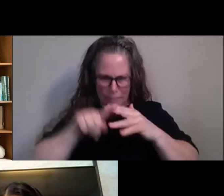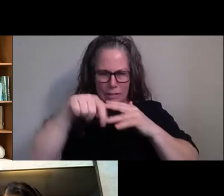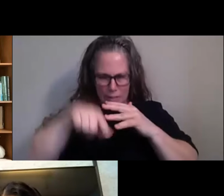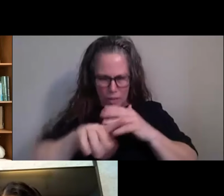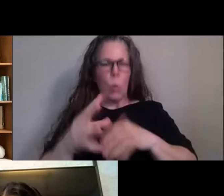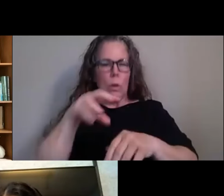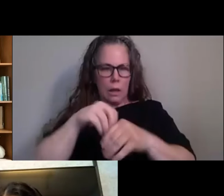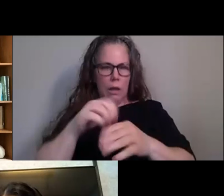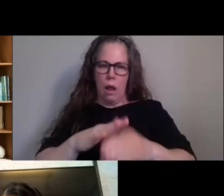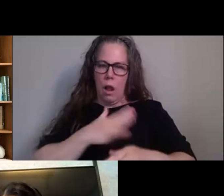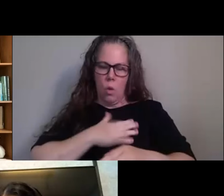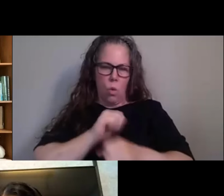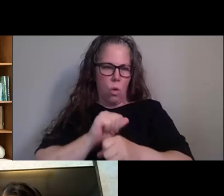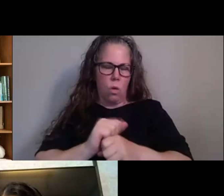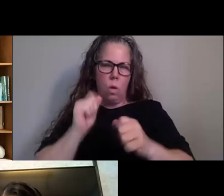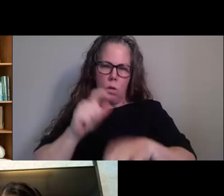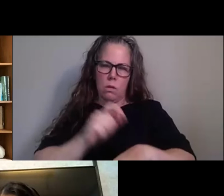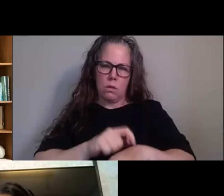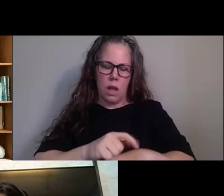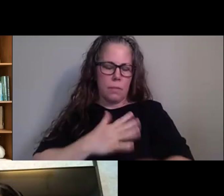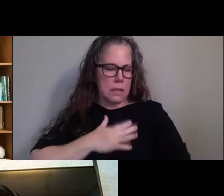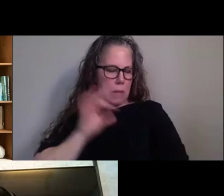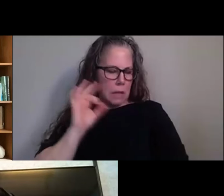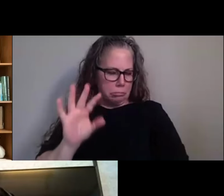it kind of has to be. So that's my intro.